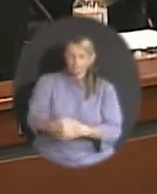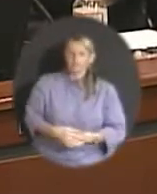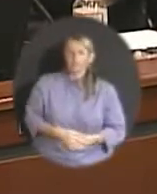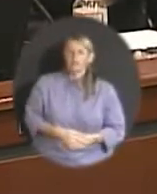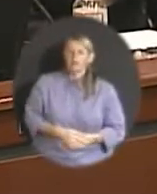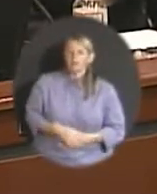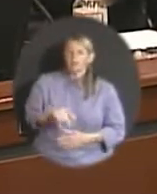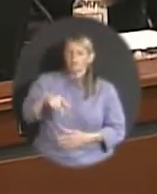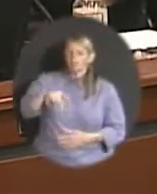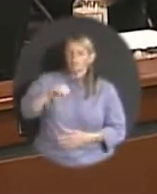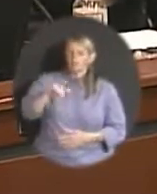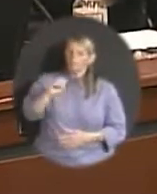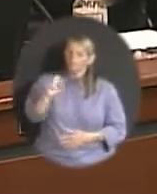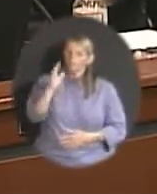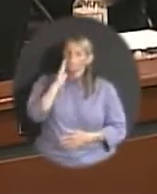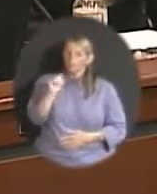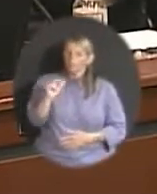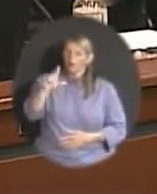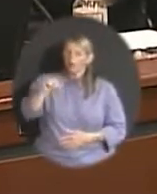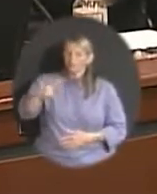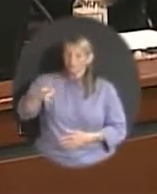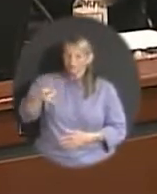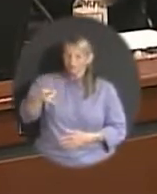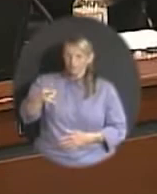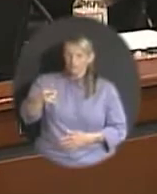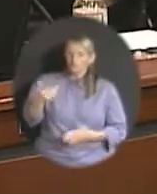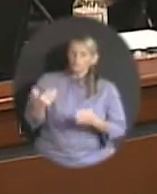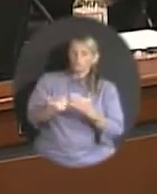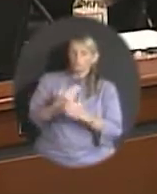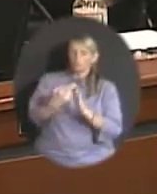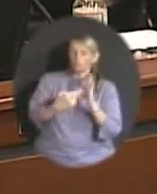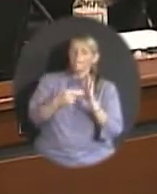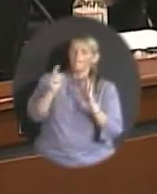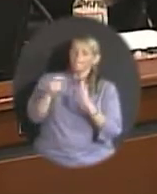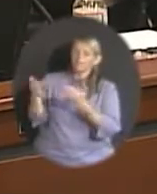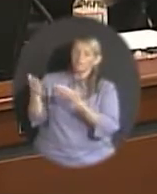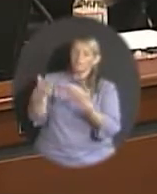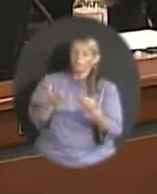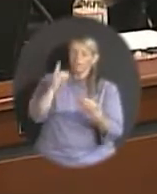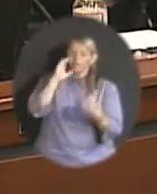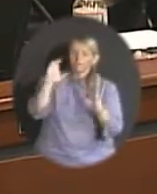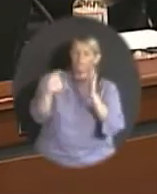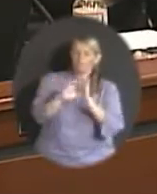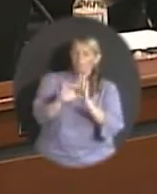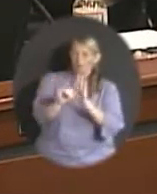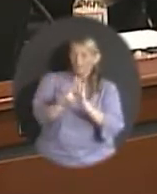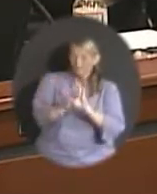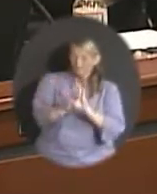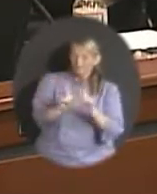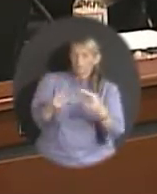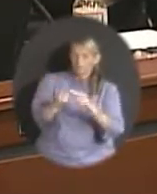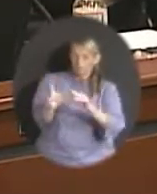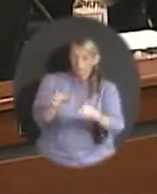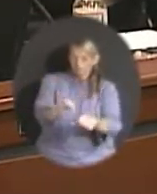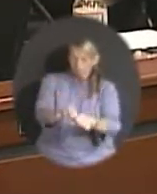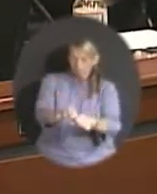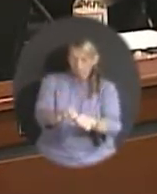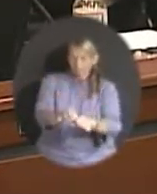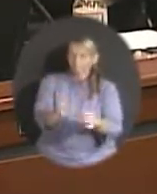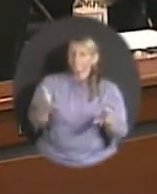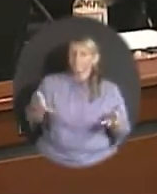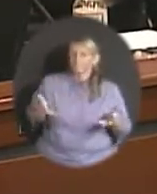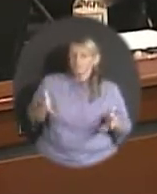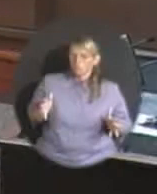and a new rule this year, you must bring your photo ID when you go to vote. And that's all I have.